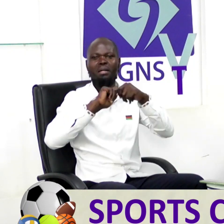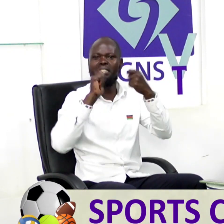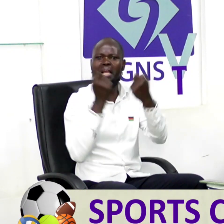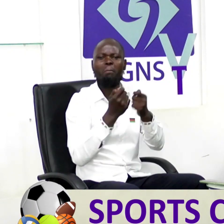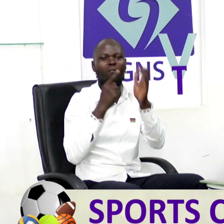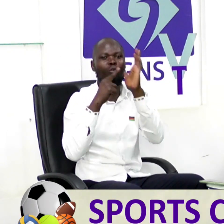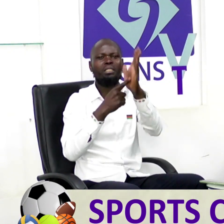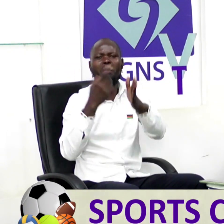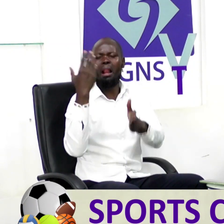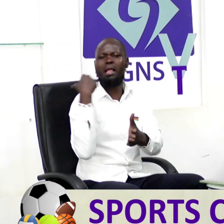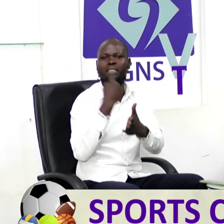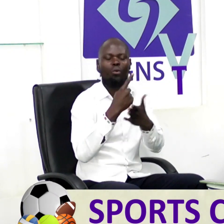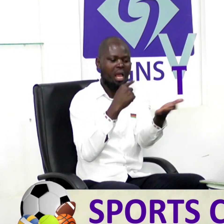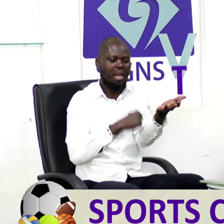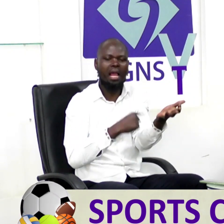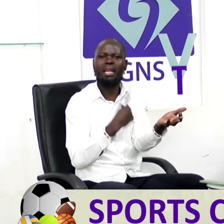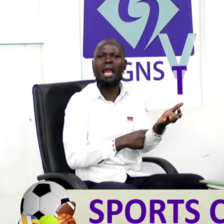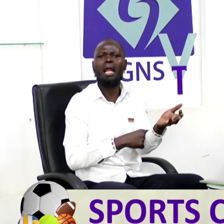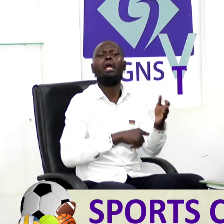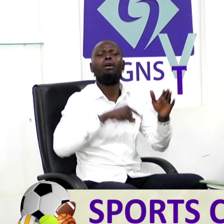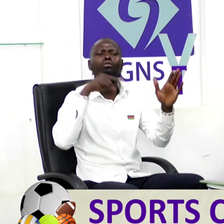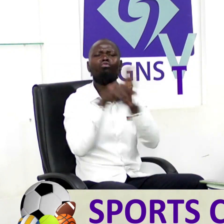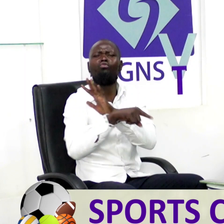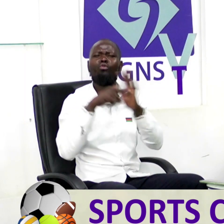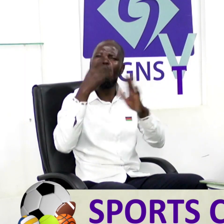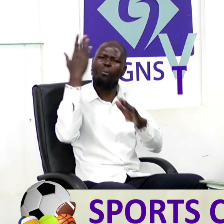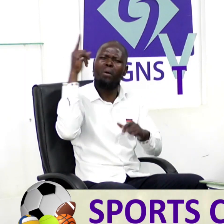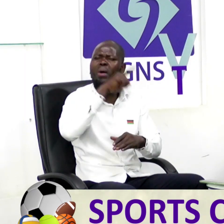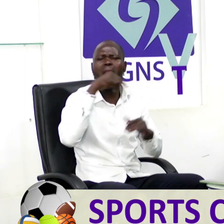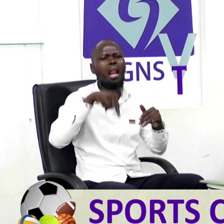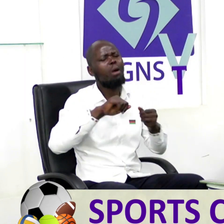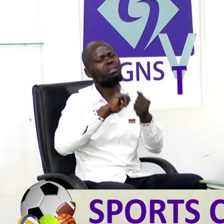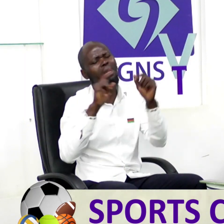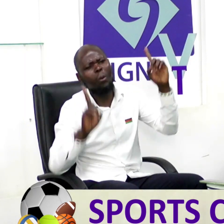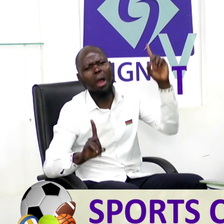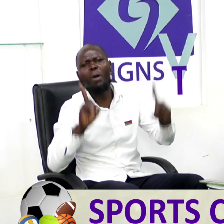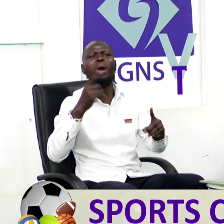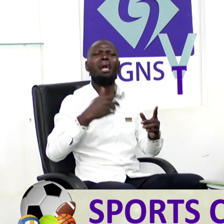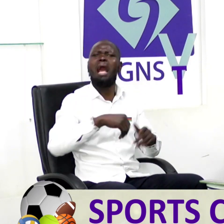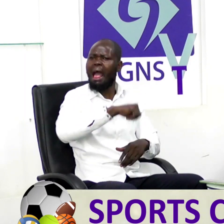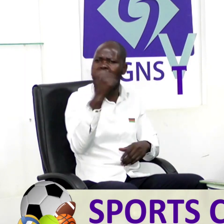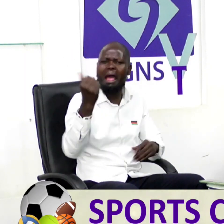opinions, and it has been a famous team. So last week, Ghana's